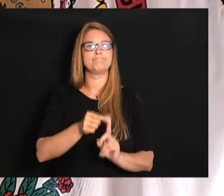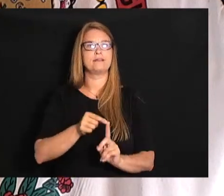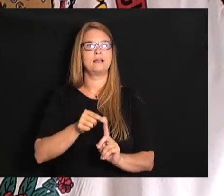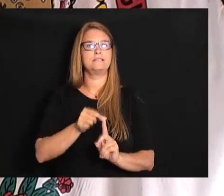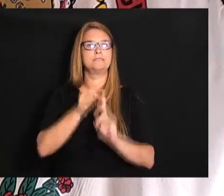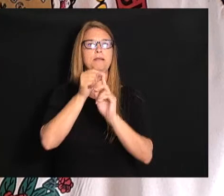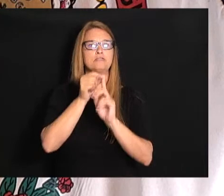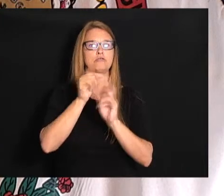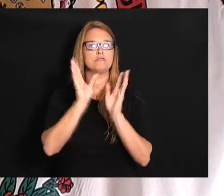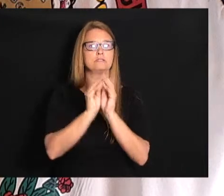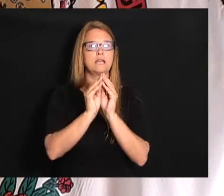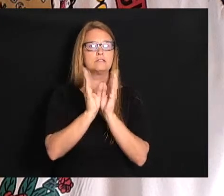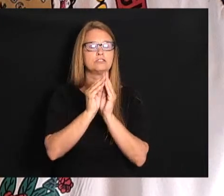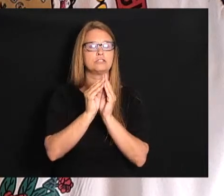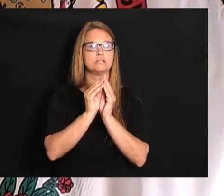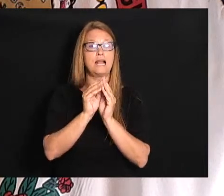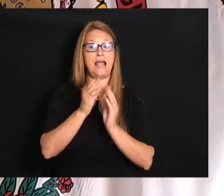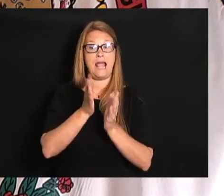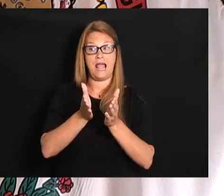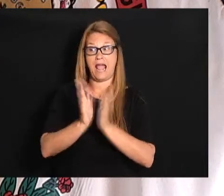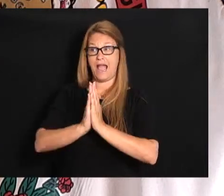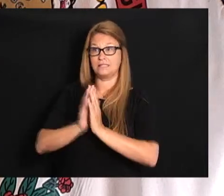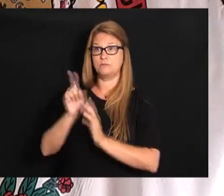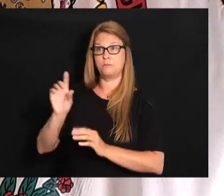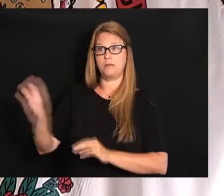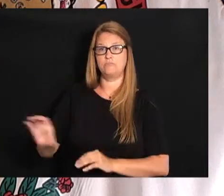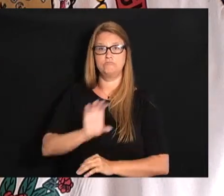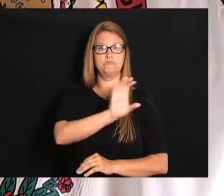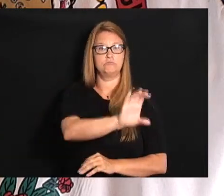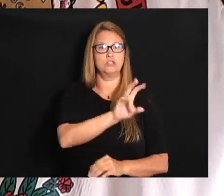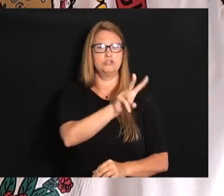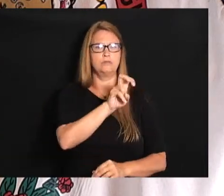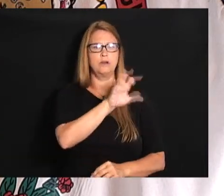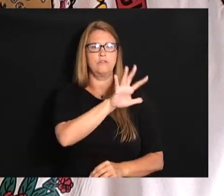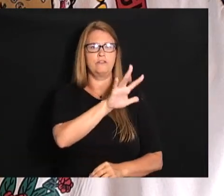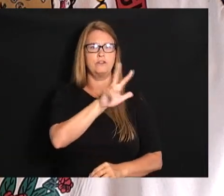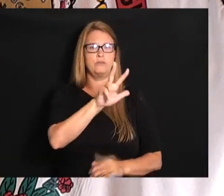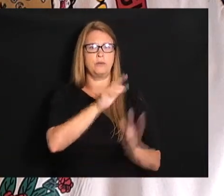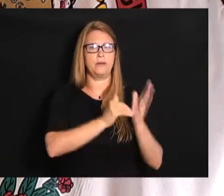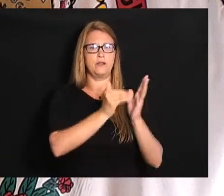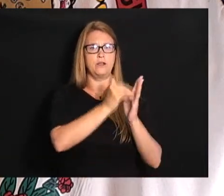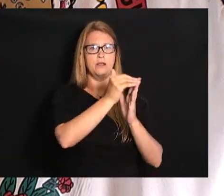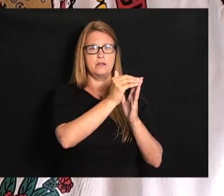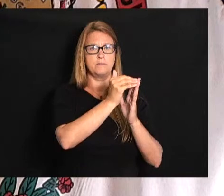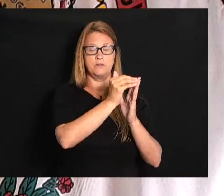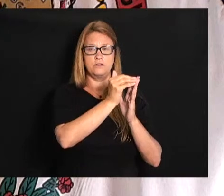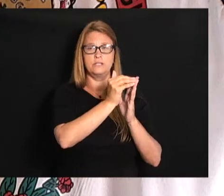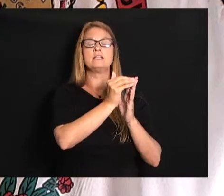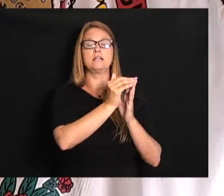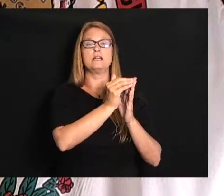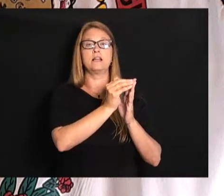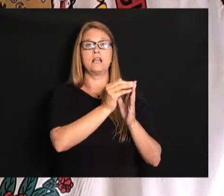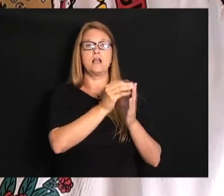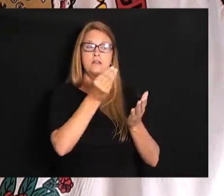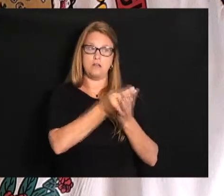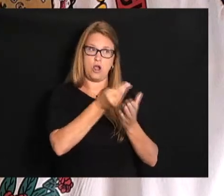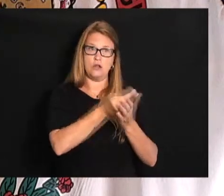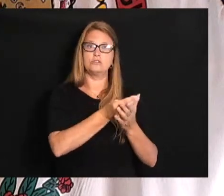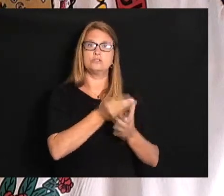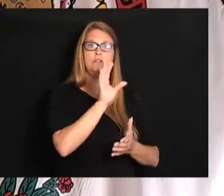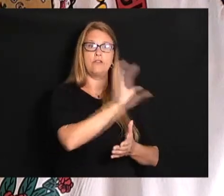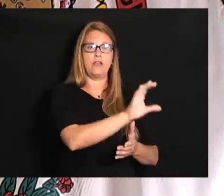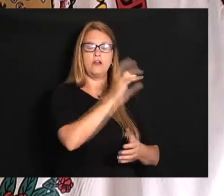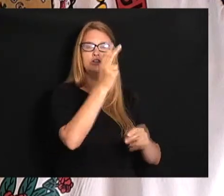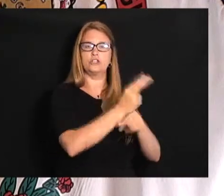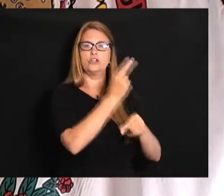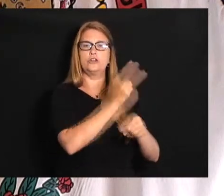legislatures to put $250 million aside in this program. $250 million that we absolutely could